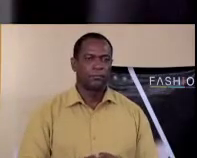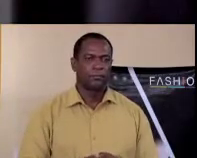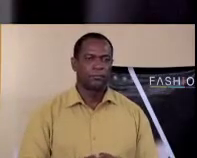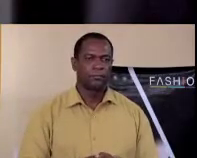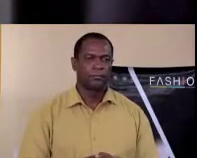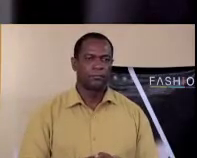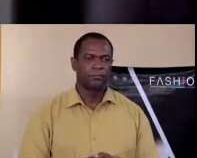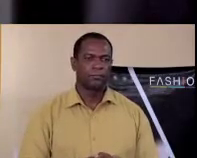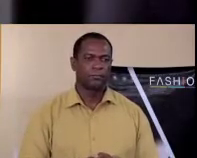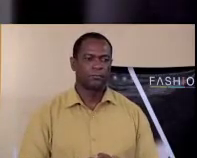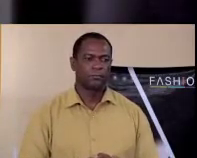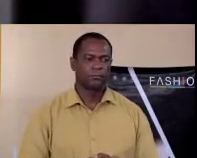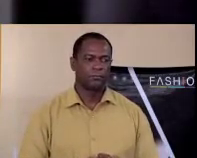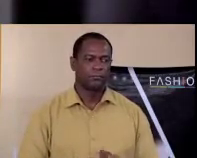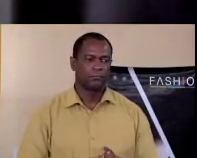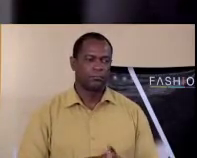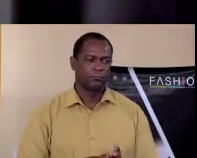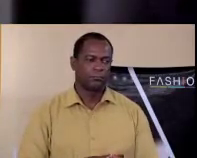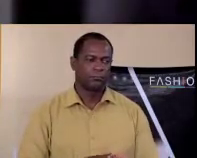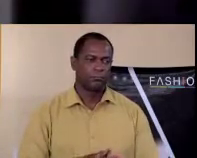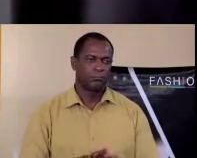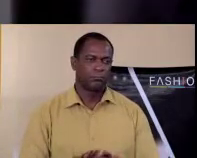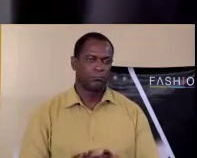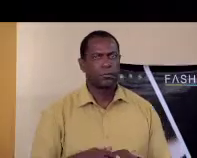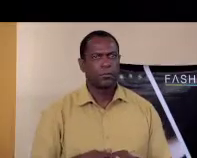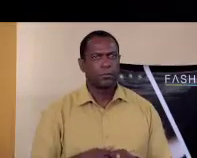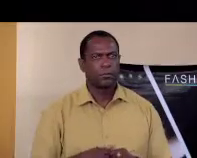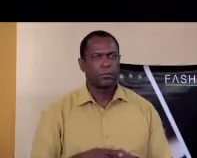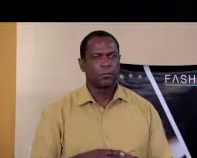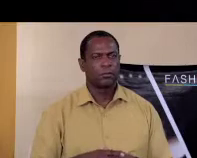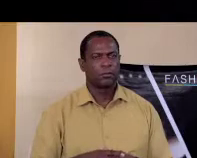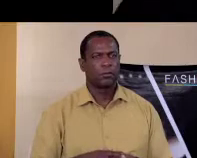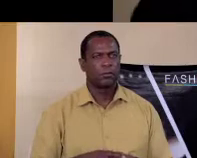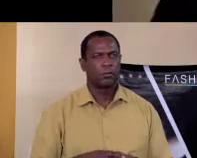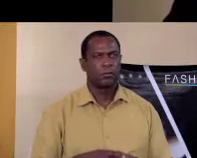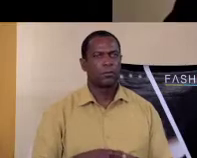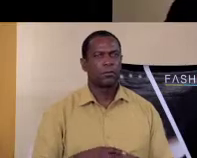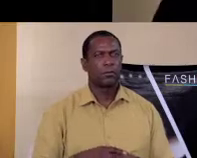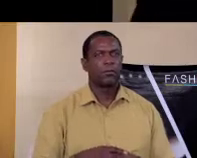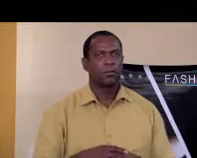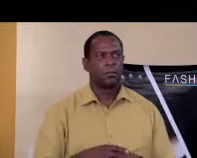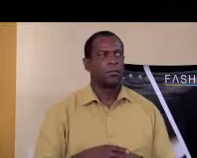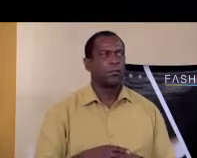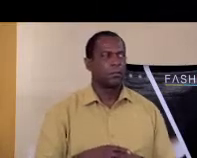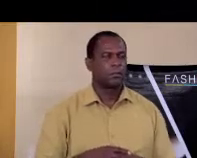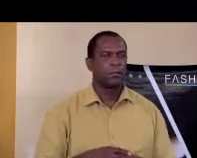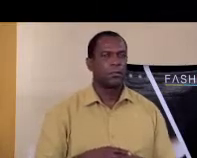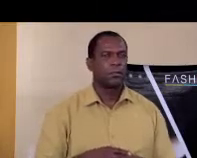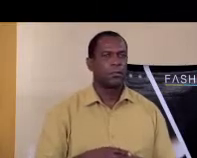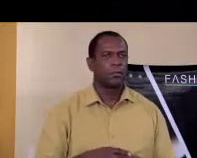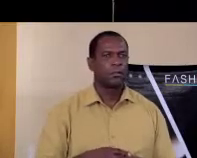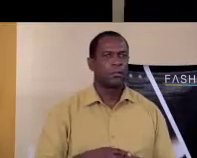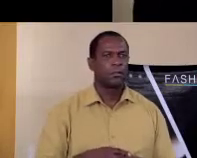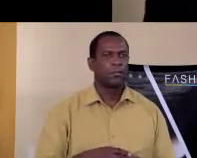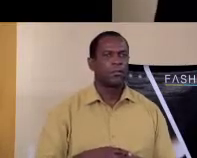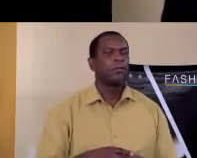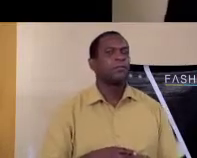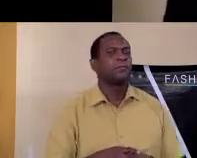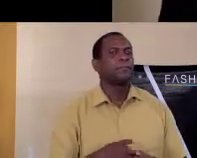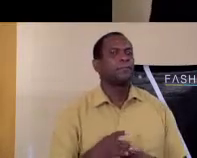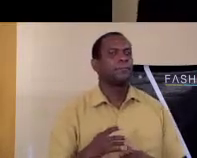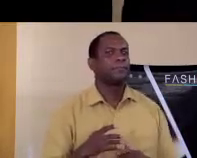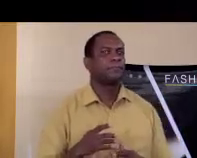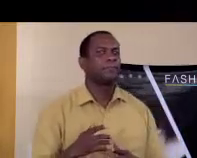viable. Excellent. Question? Yeah. Not really a question, but a comment on what is being said,